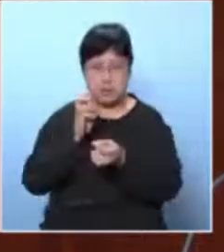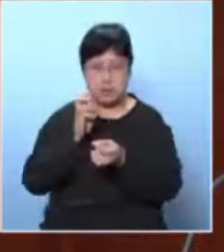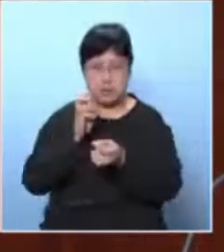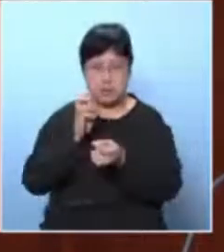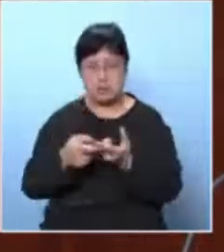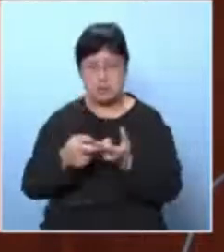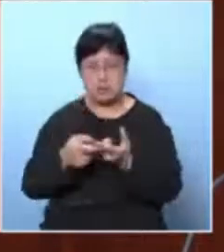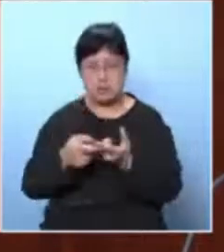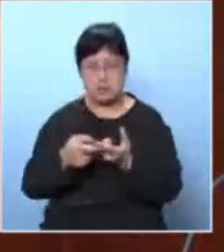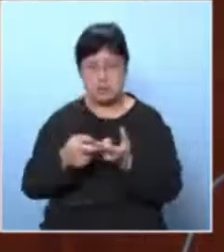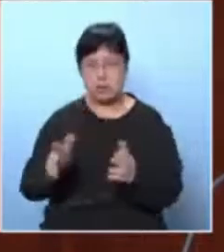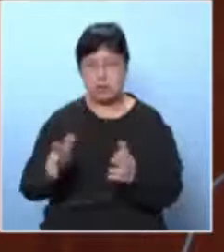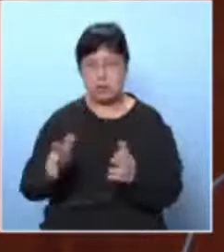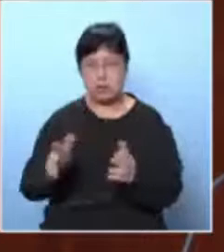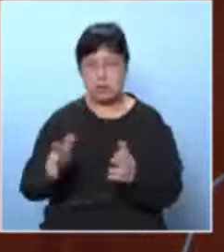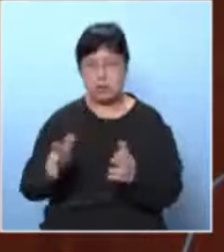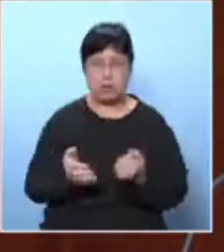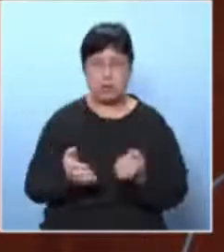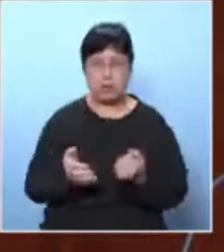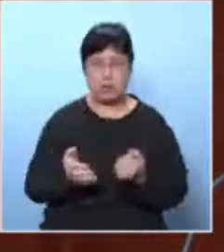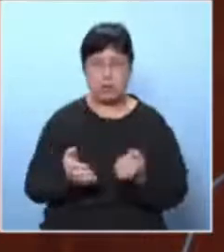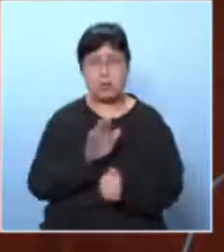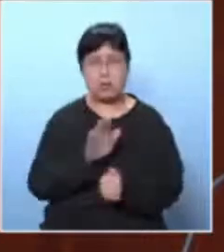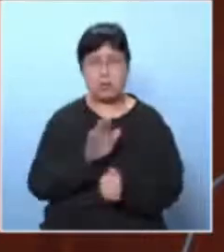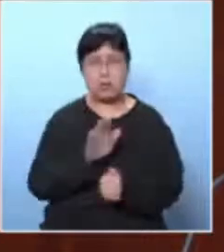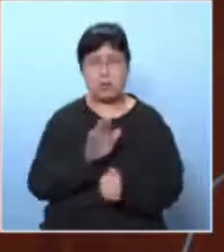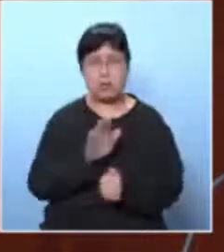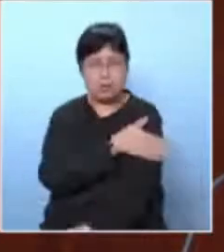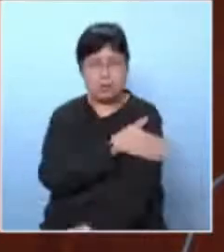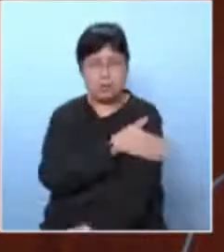childcare support for their employees.